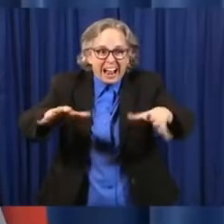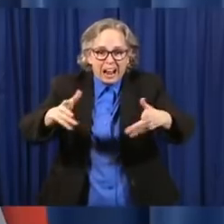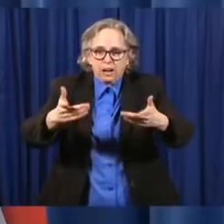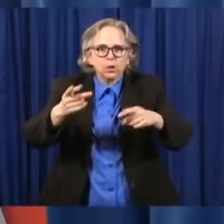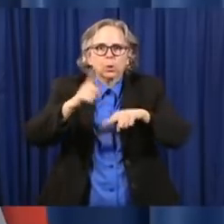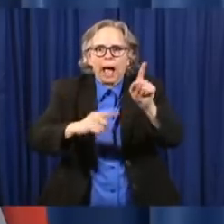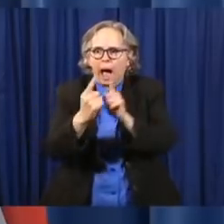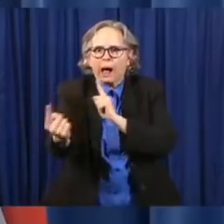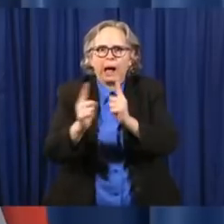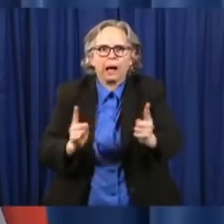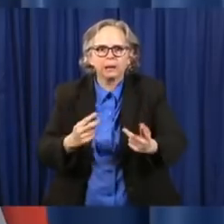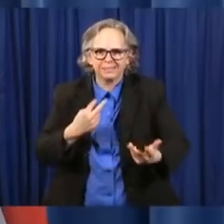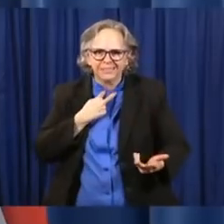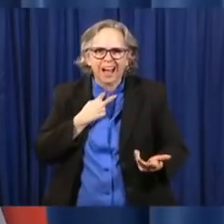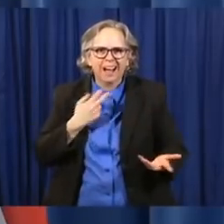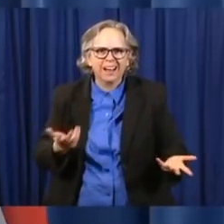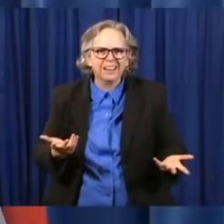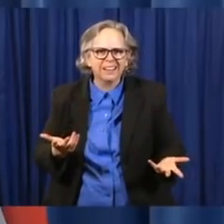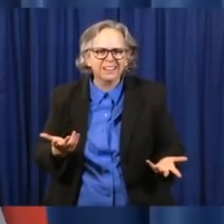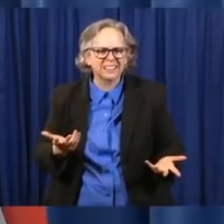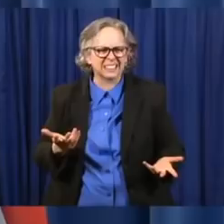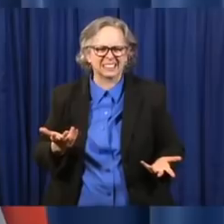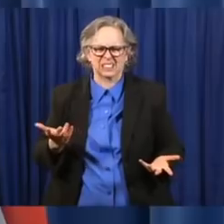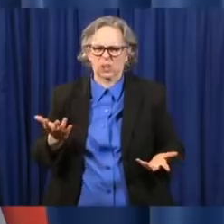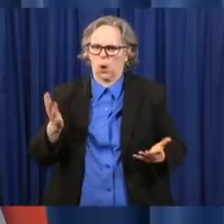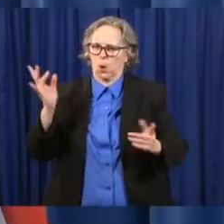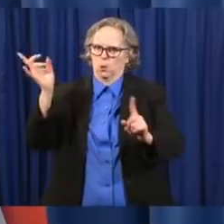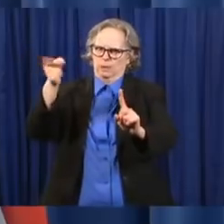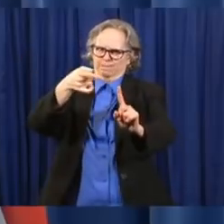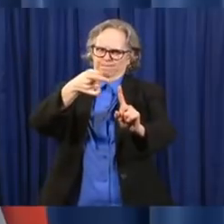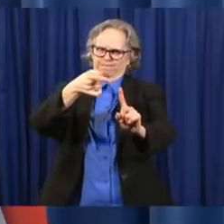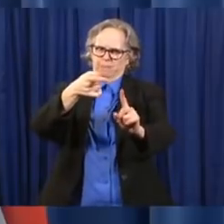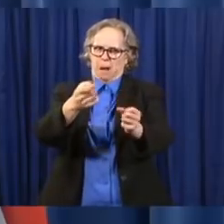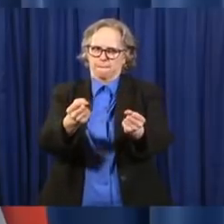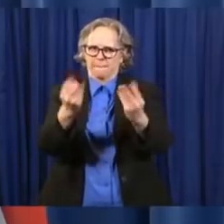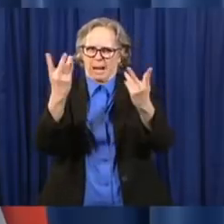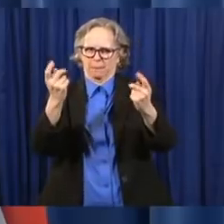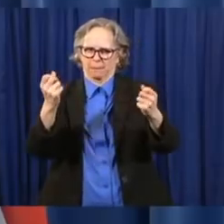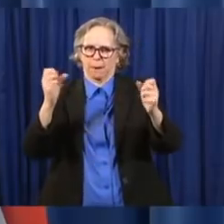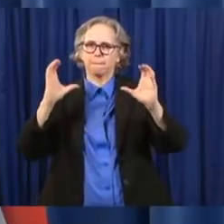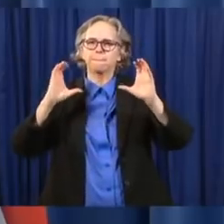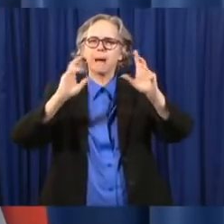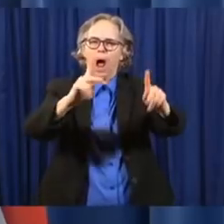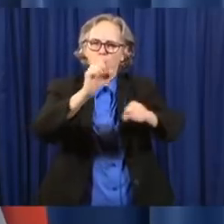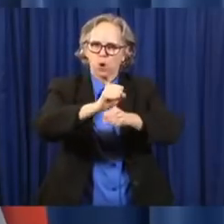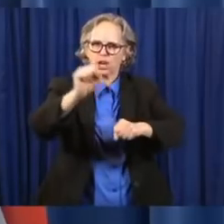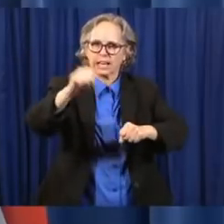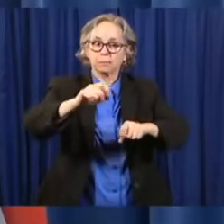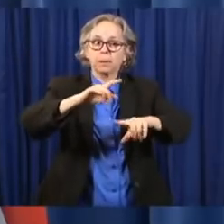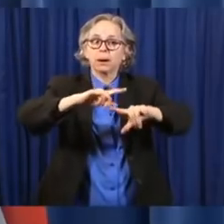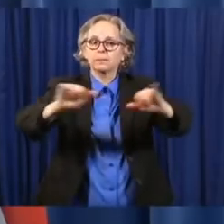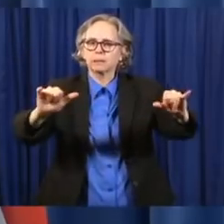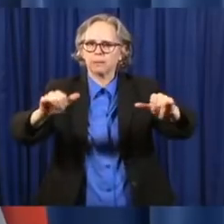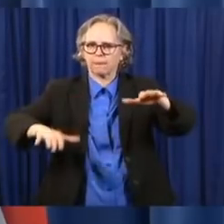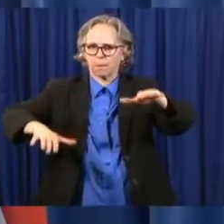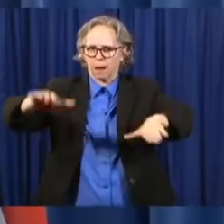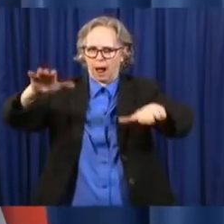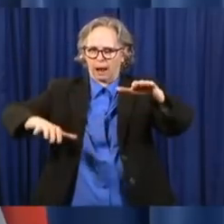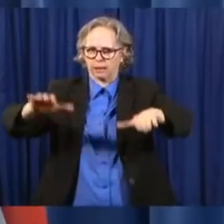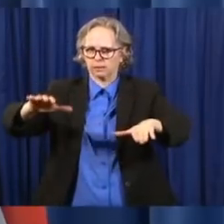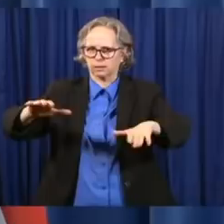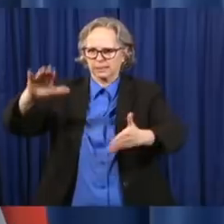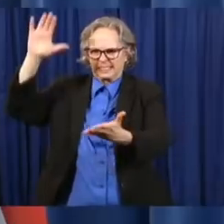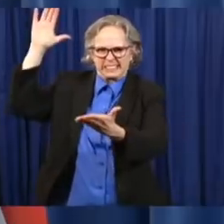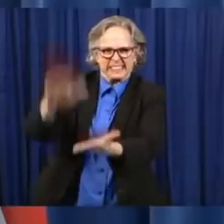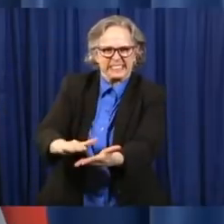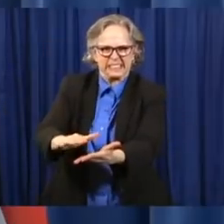of employees back, people working back with the least risk, and that's where we're going to start. But it's going to be working very, very